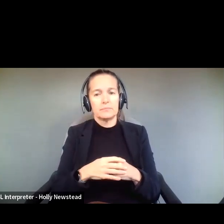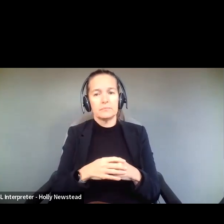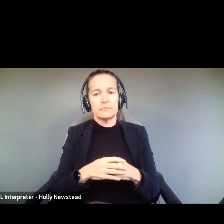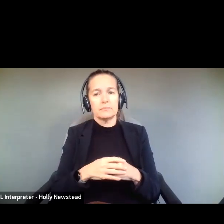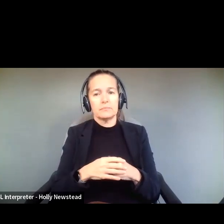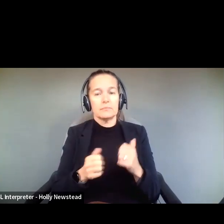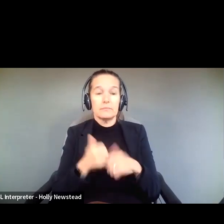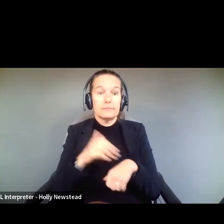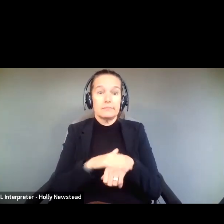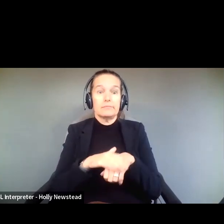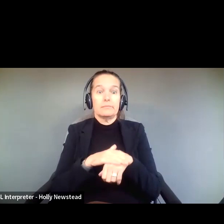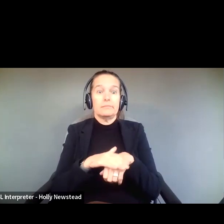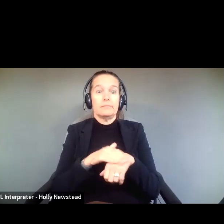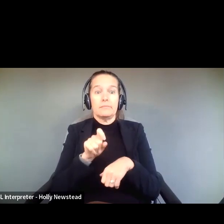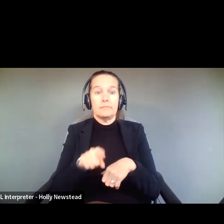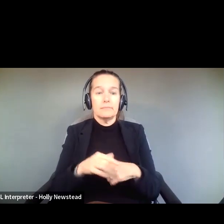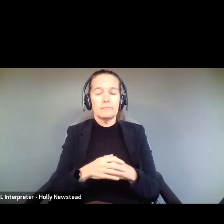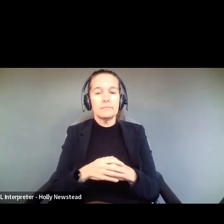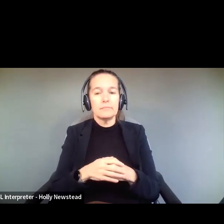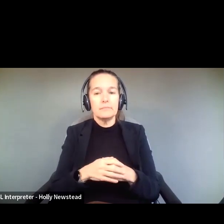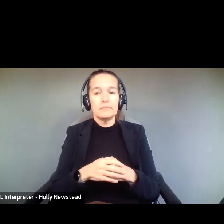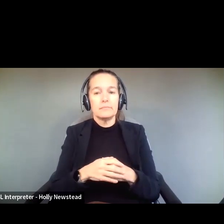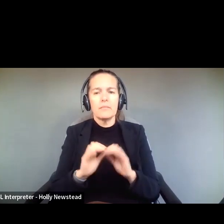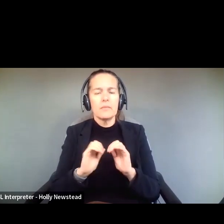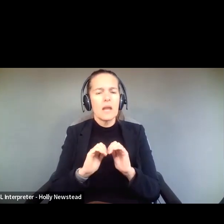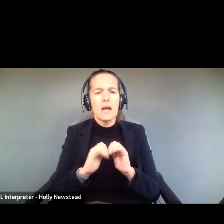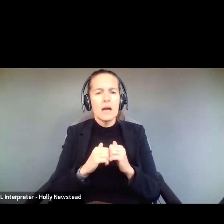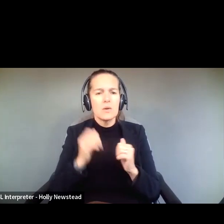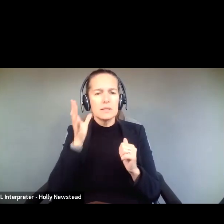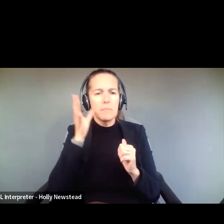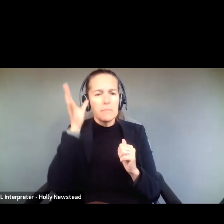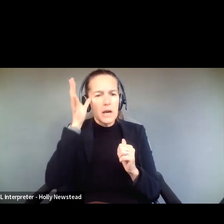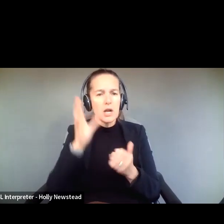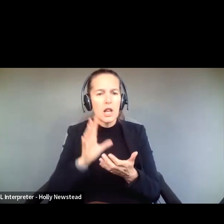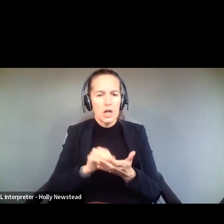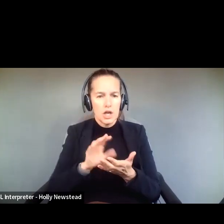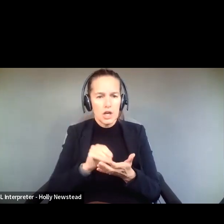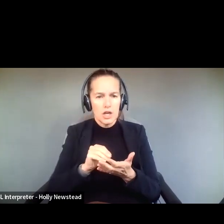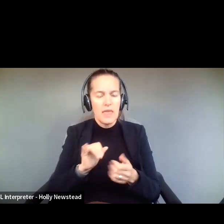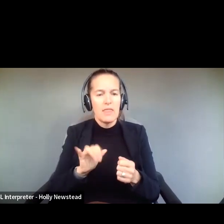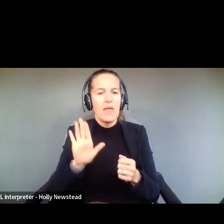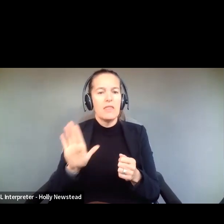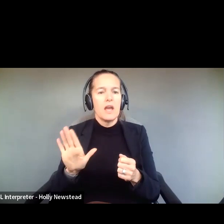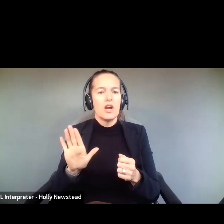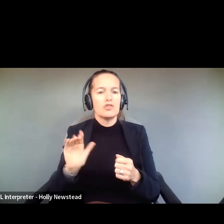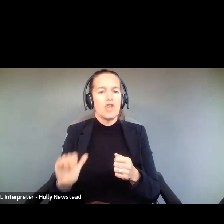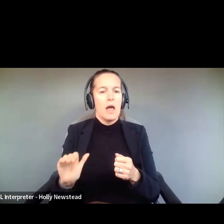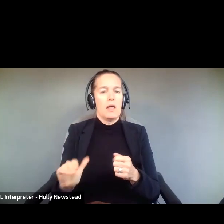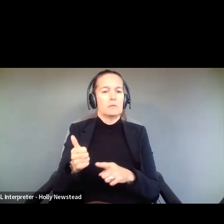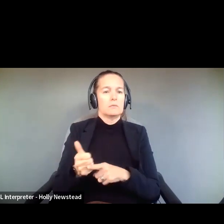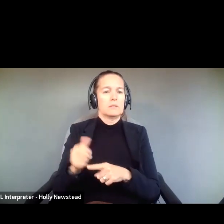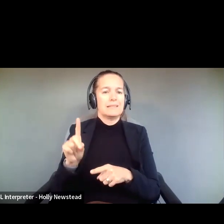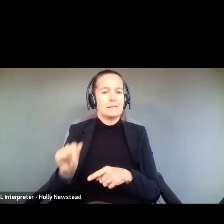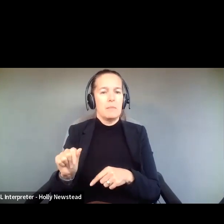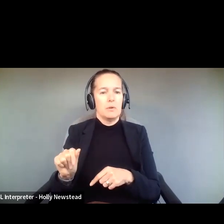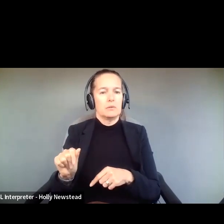most basic of questions, is how does a parent learn that their child is disabled? And I'm not